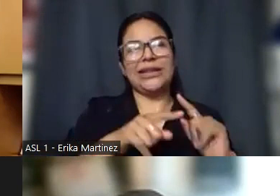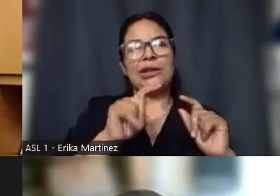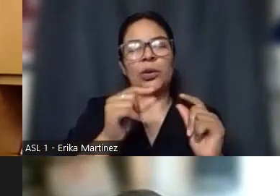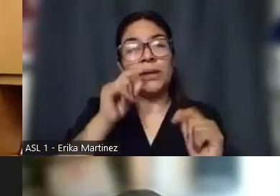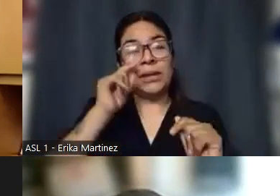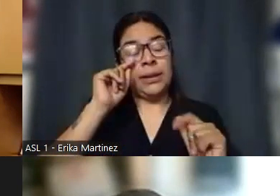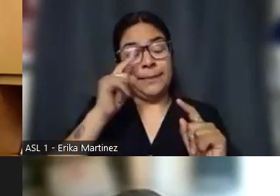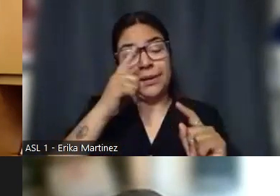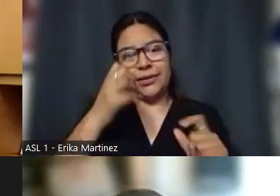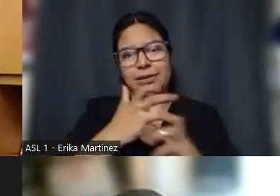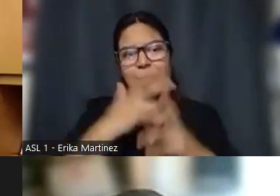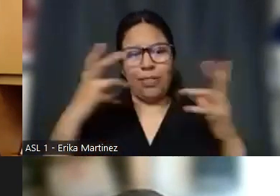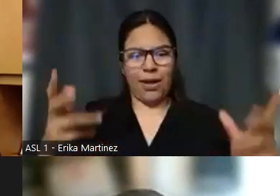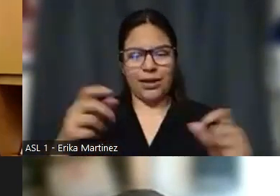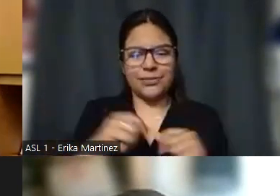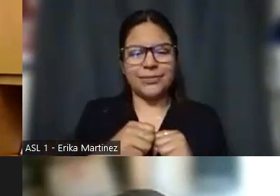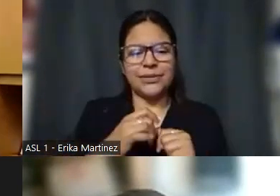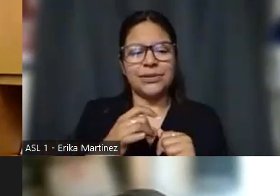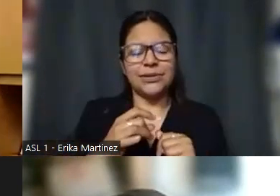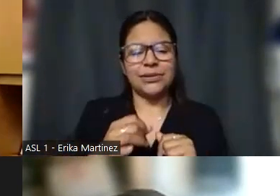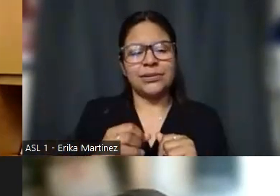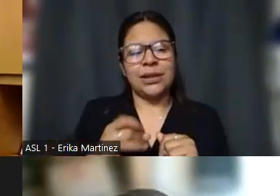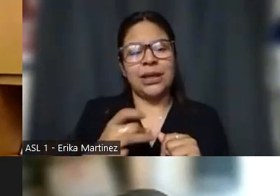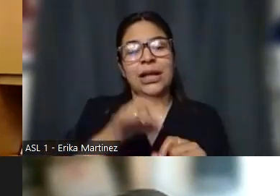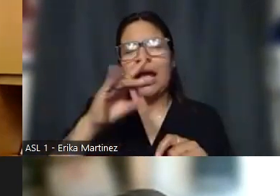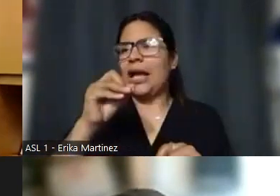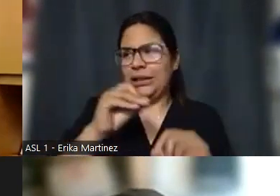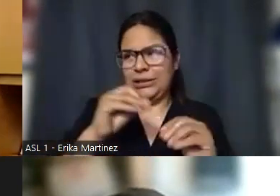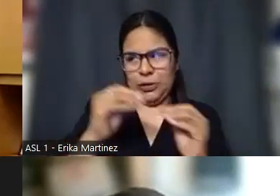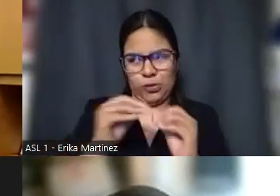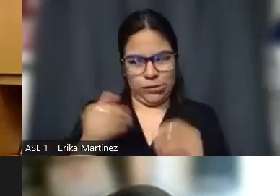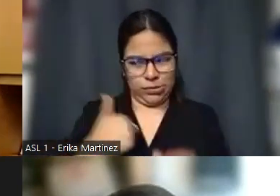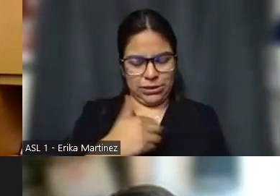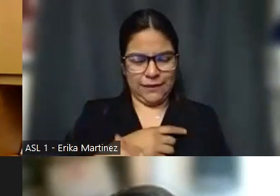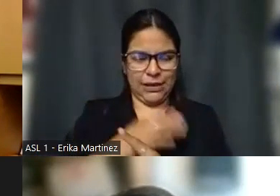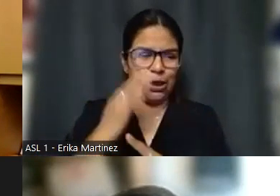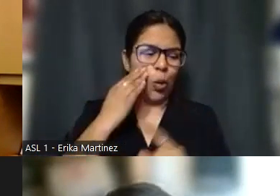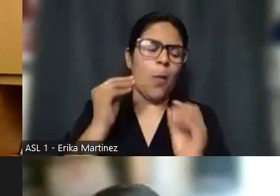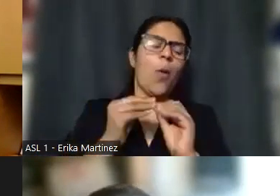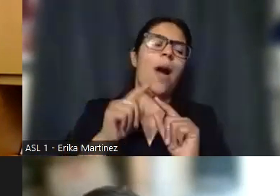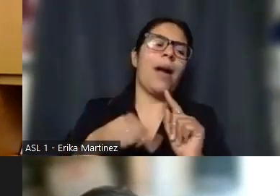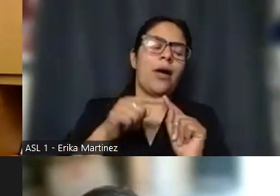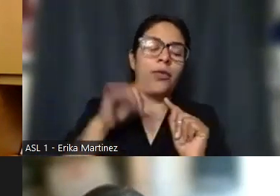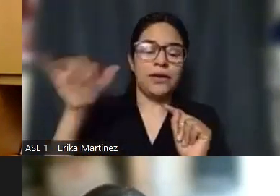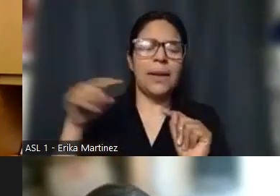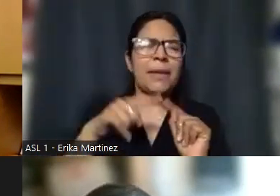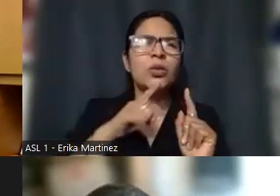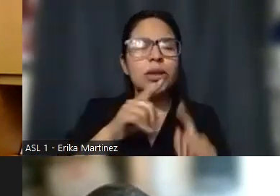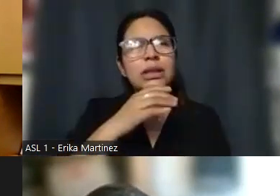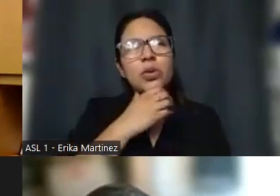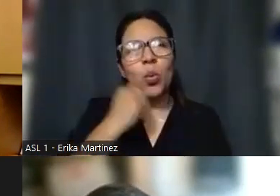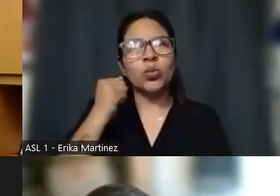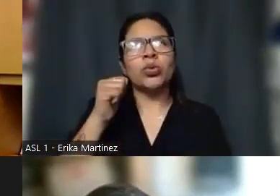our branch and we have 80 staff who know a lot more than I do. But I will say that the elder abuse